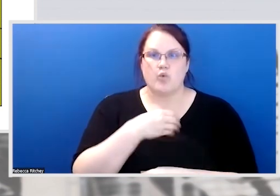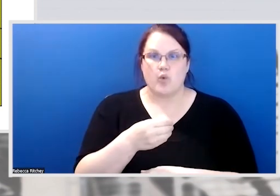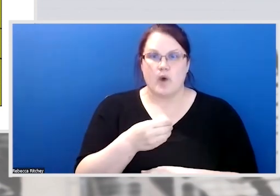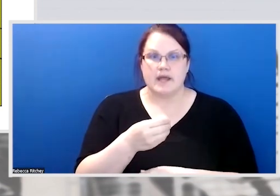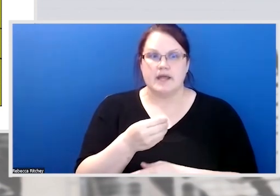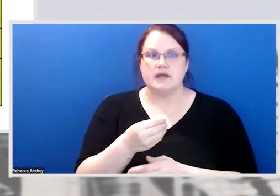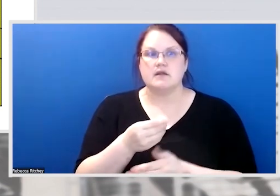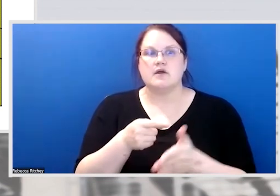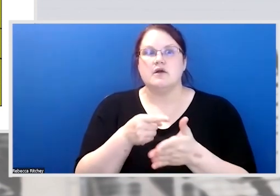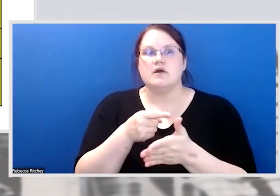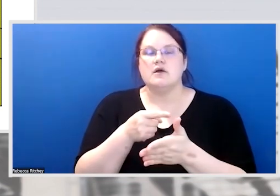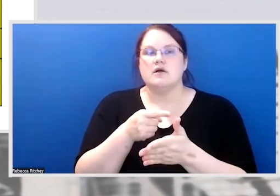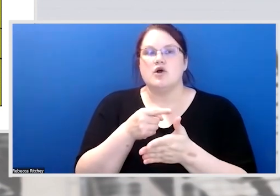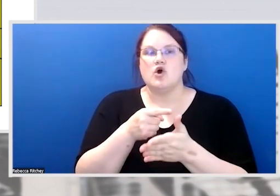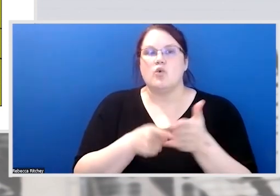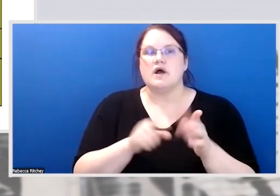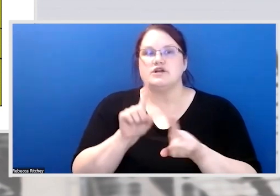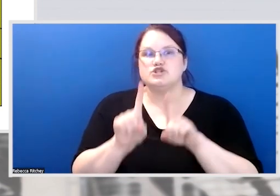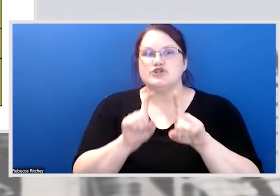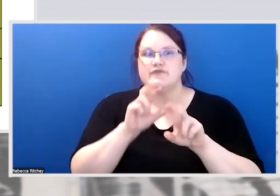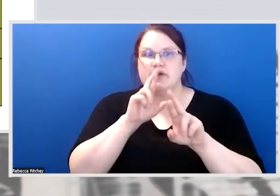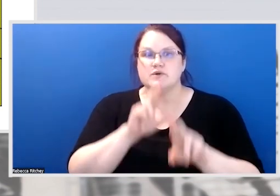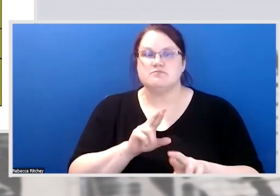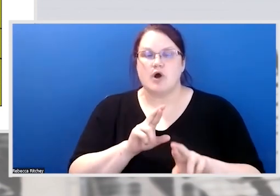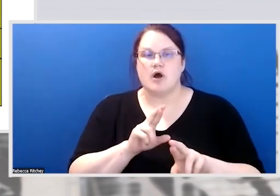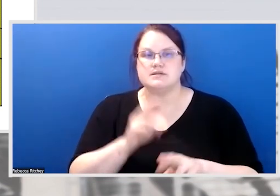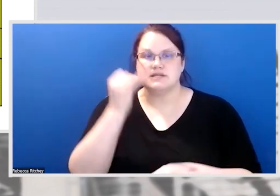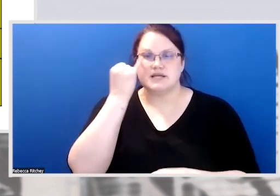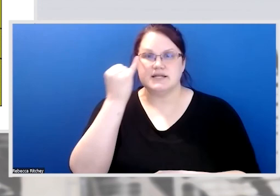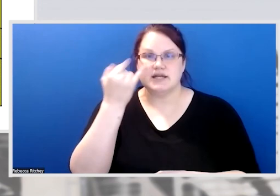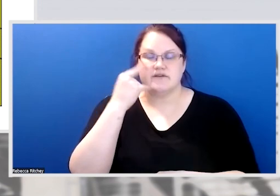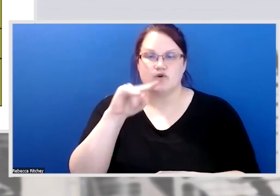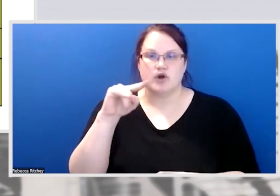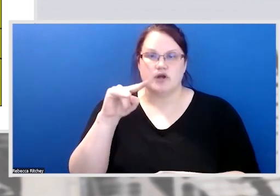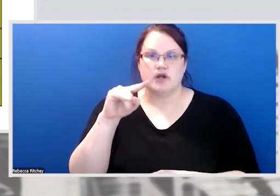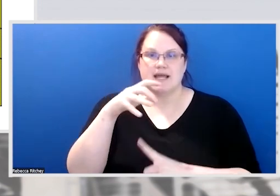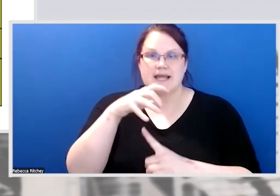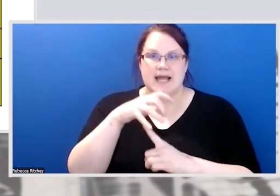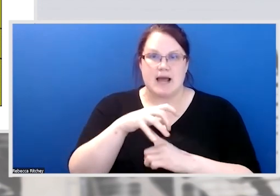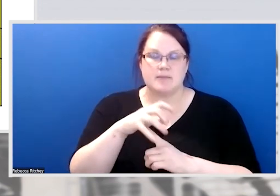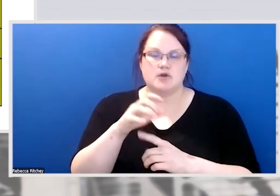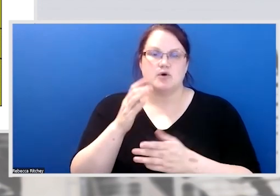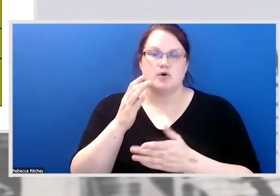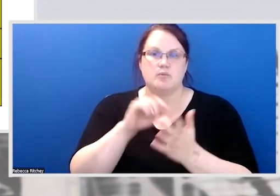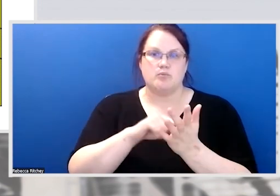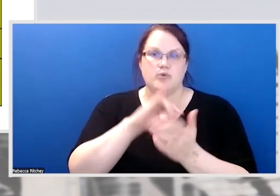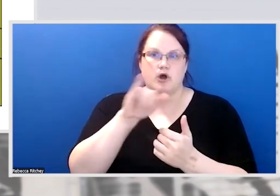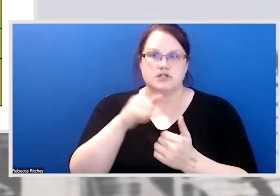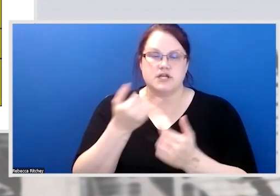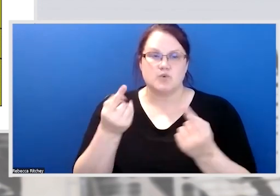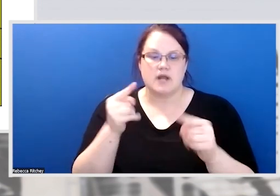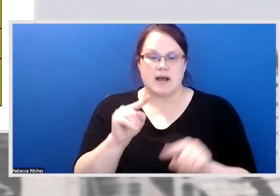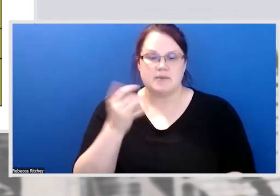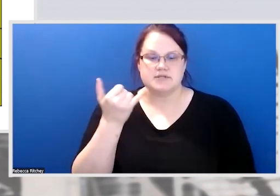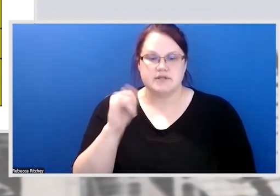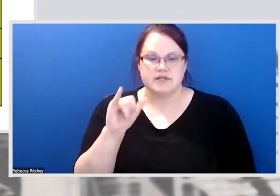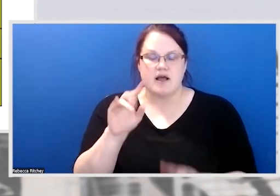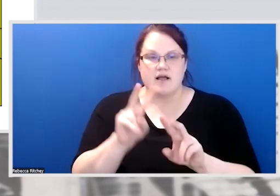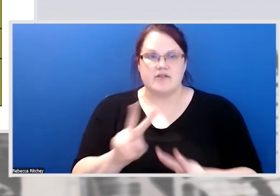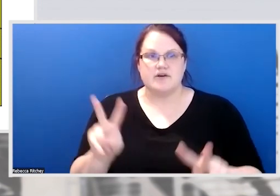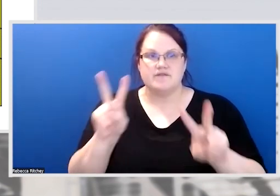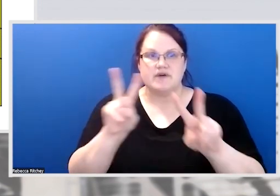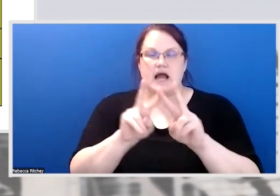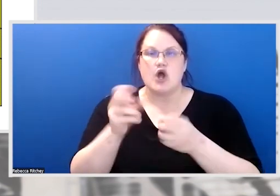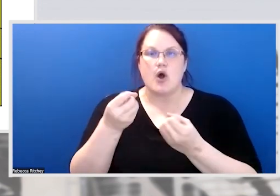input as survey responses, as ideas for capital projects. What happens in the yellow is kind of the value add that the Office